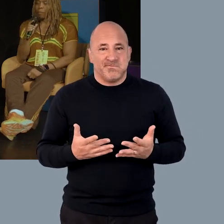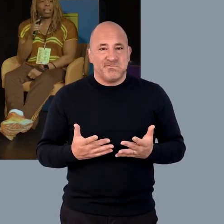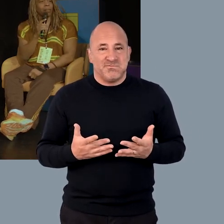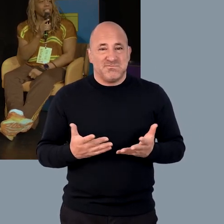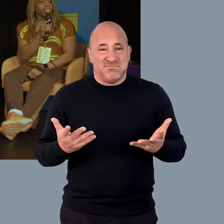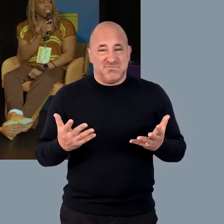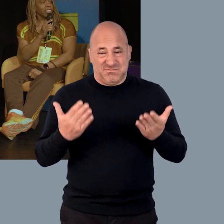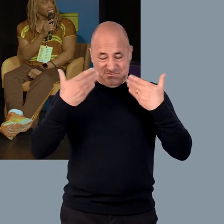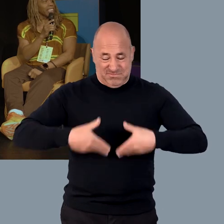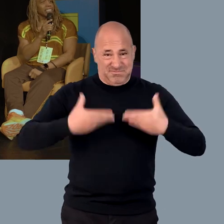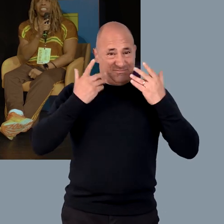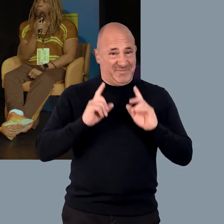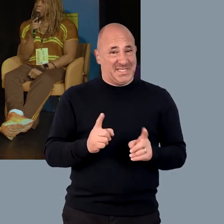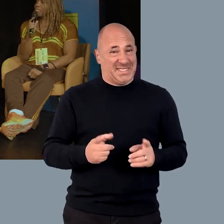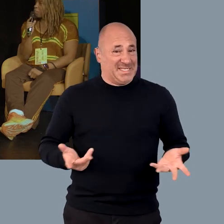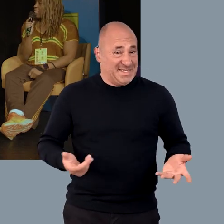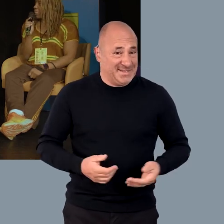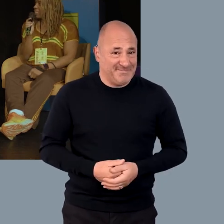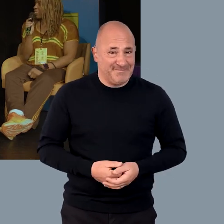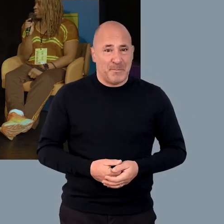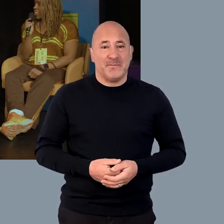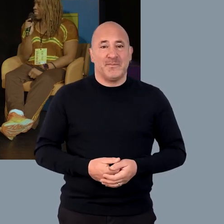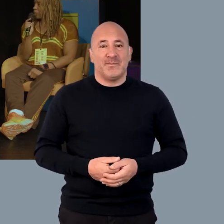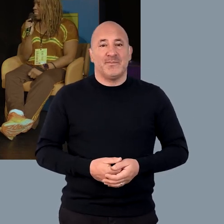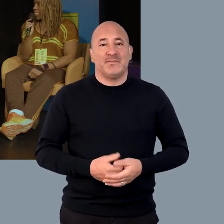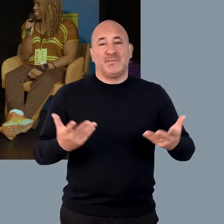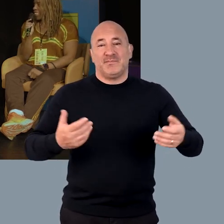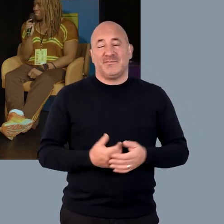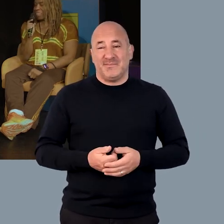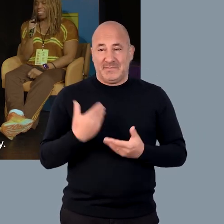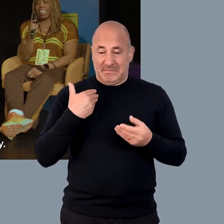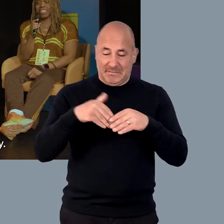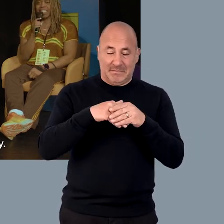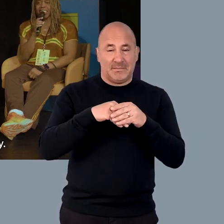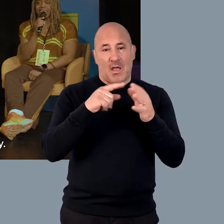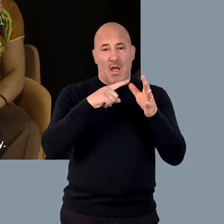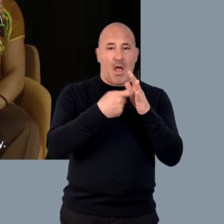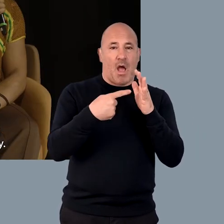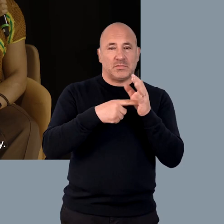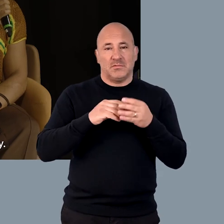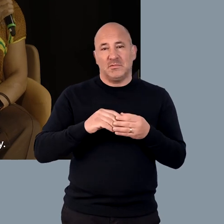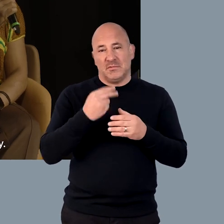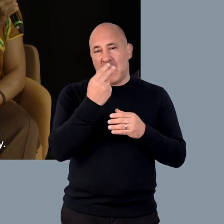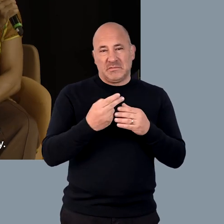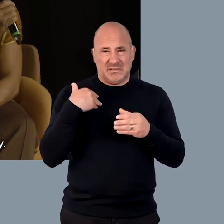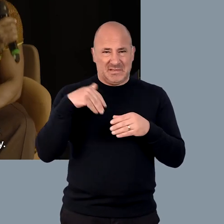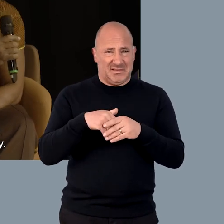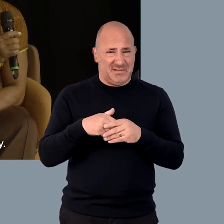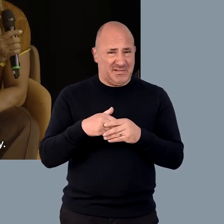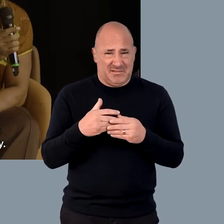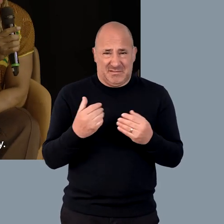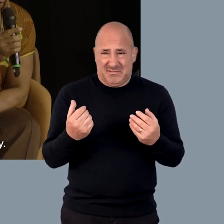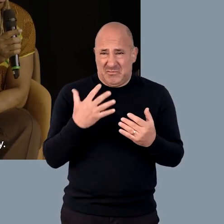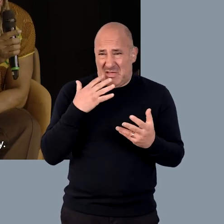And I think that's what it says, isn't it? And I have